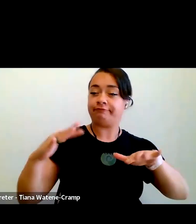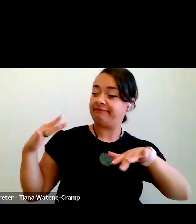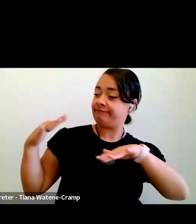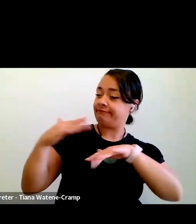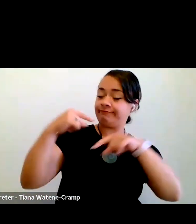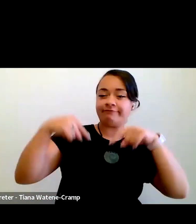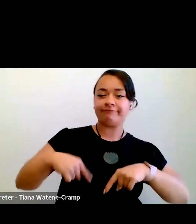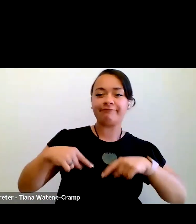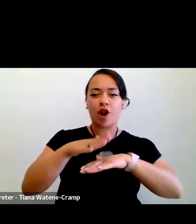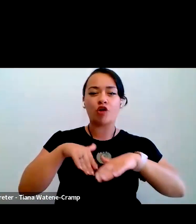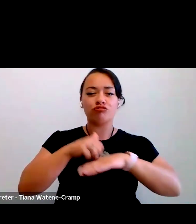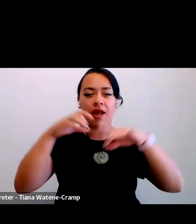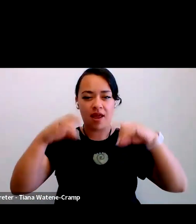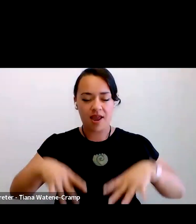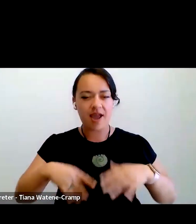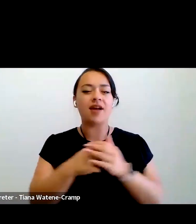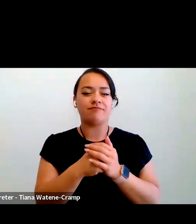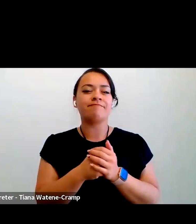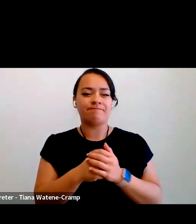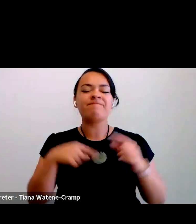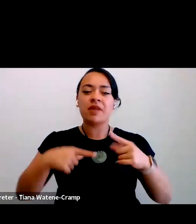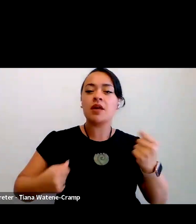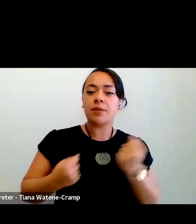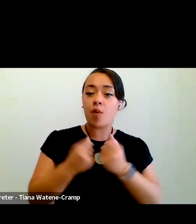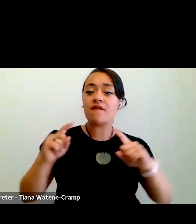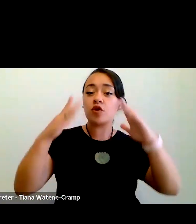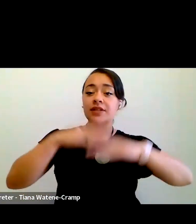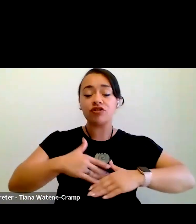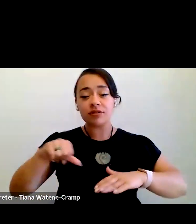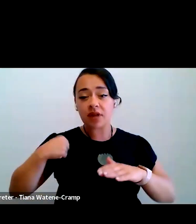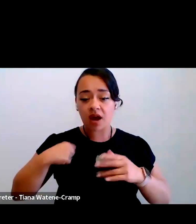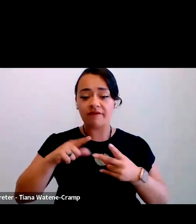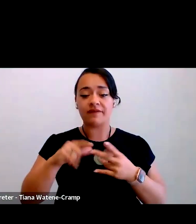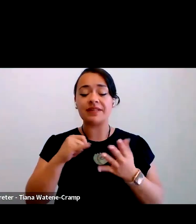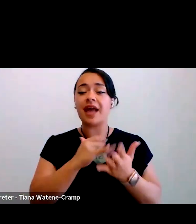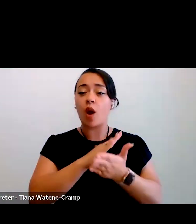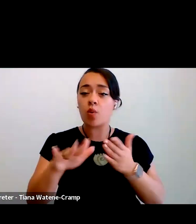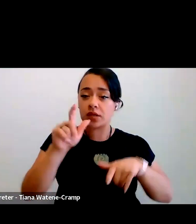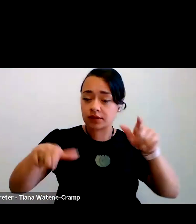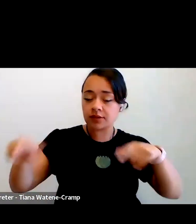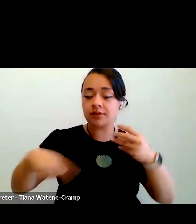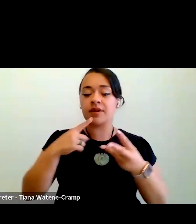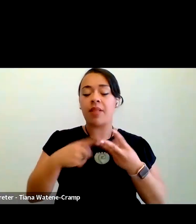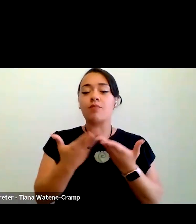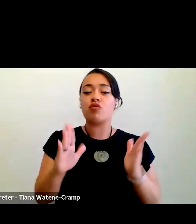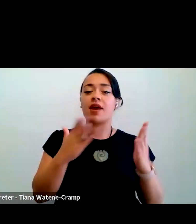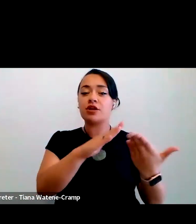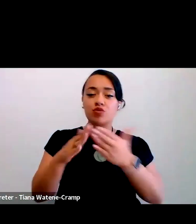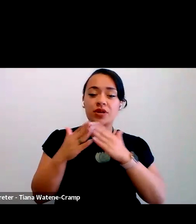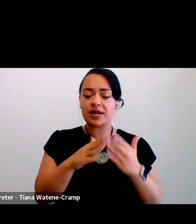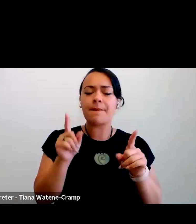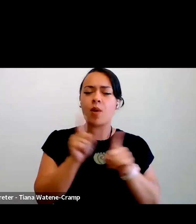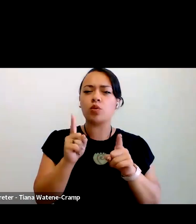supporting First Nations staff, external stakeholders and communities, but all people broadly in terms of feelings of